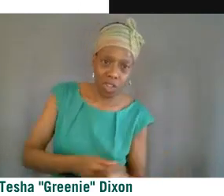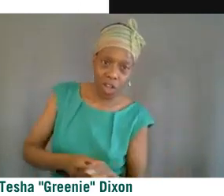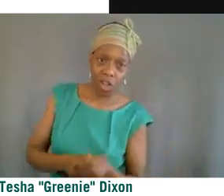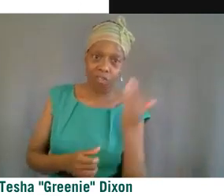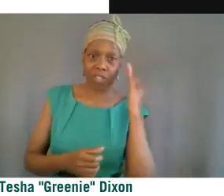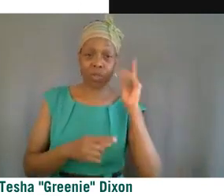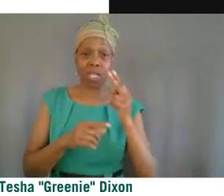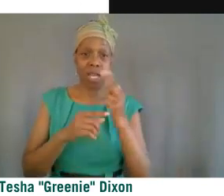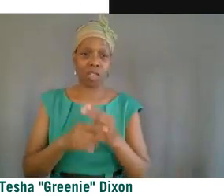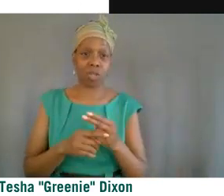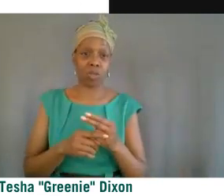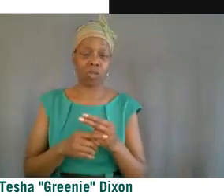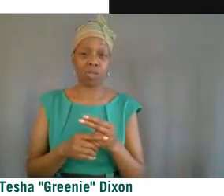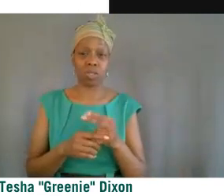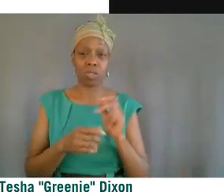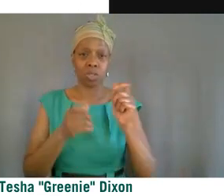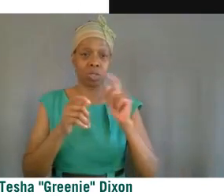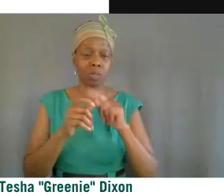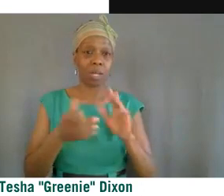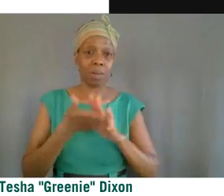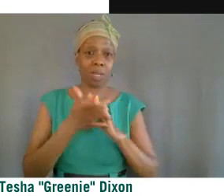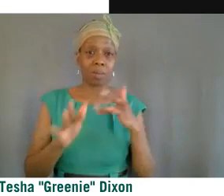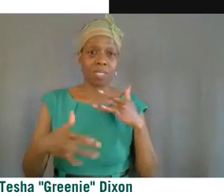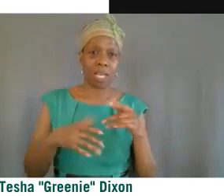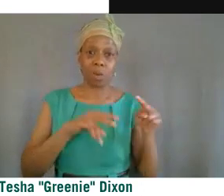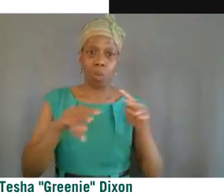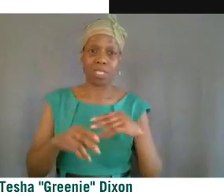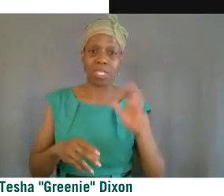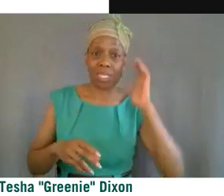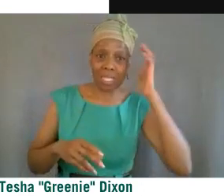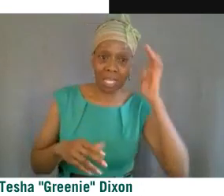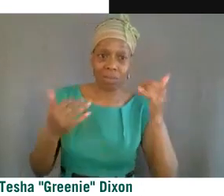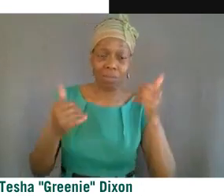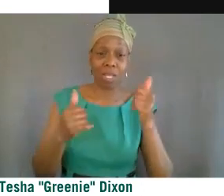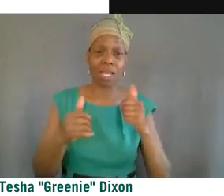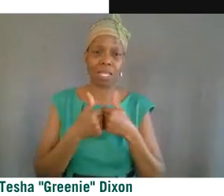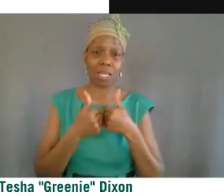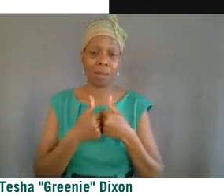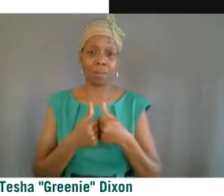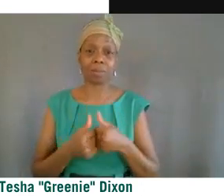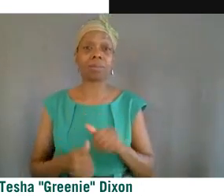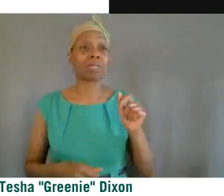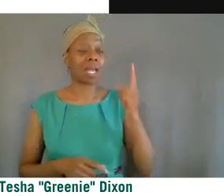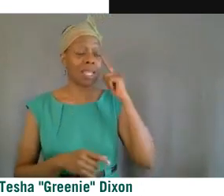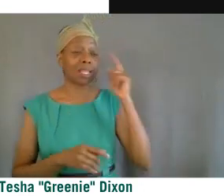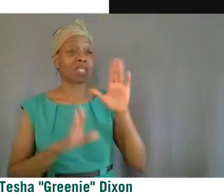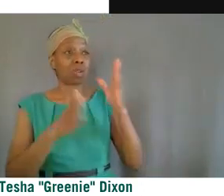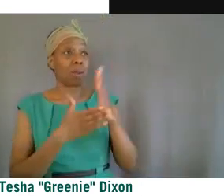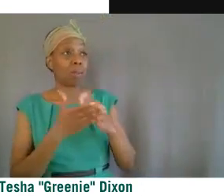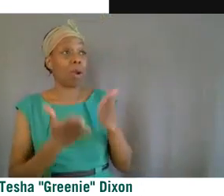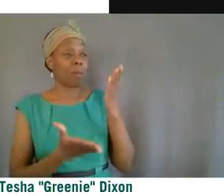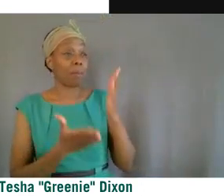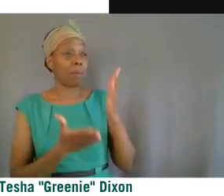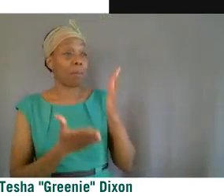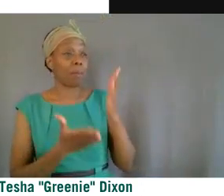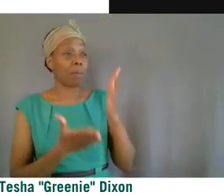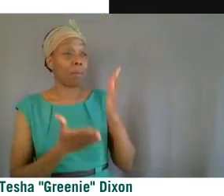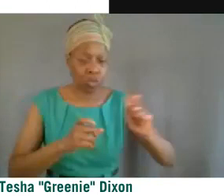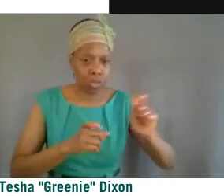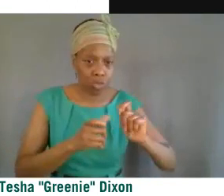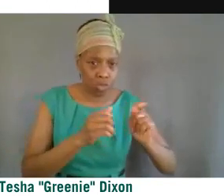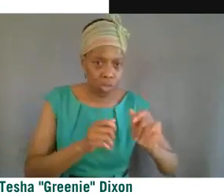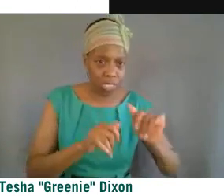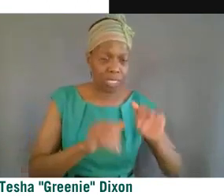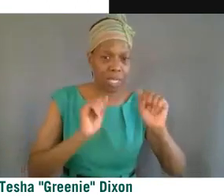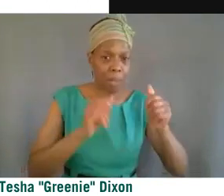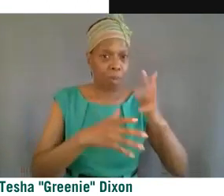sort of piece. But, there may be actual opportunities for him with these adaptive controllers, with some other pieces that he could also participate as well.